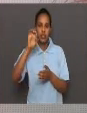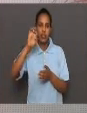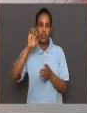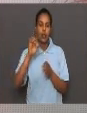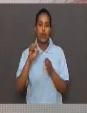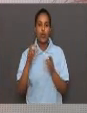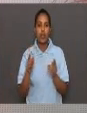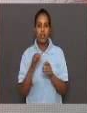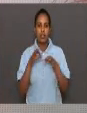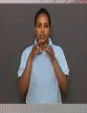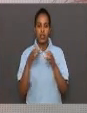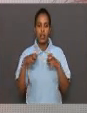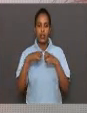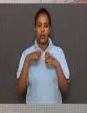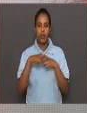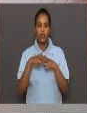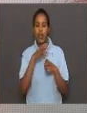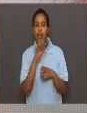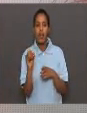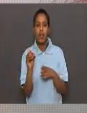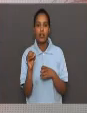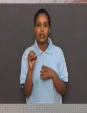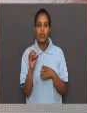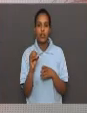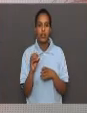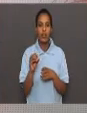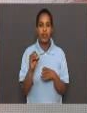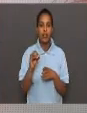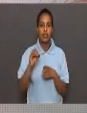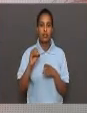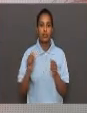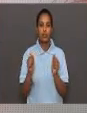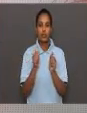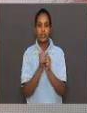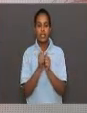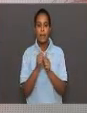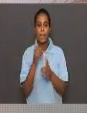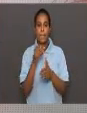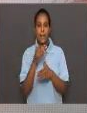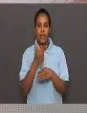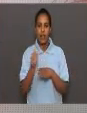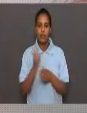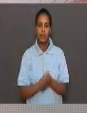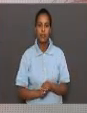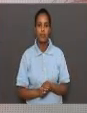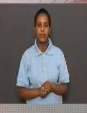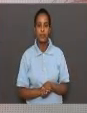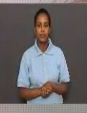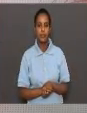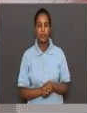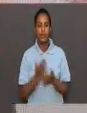sea of conduction electrons and the kernels within metals.